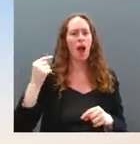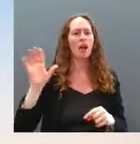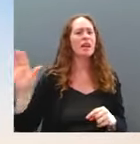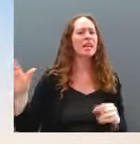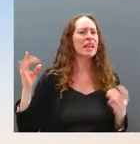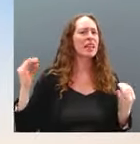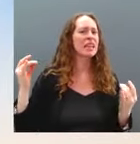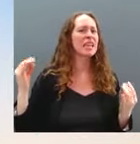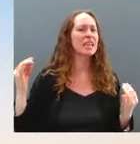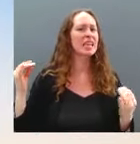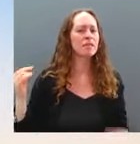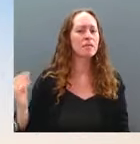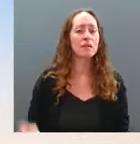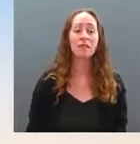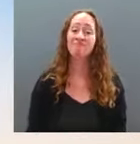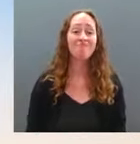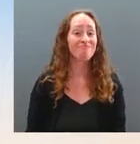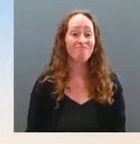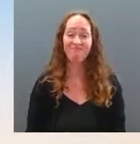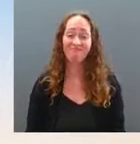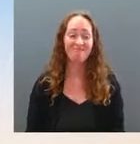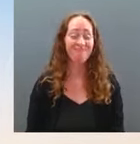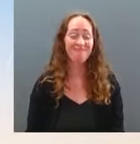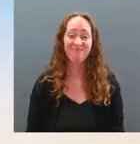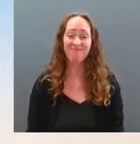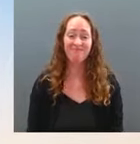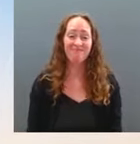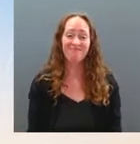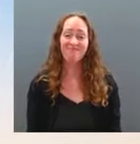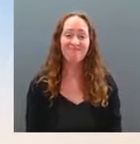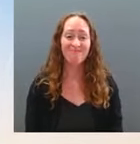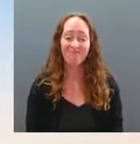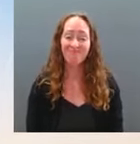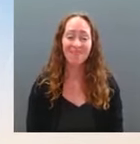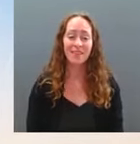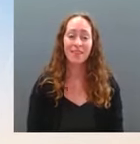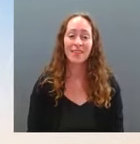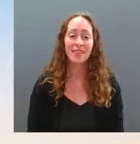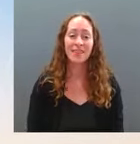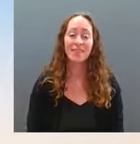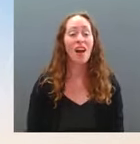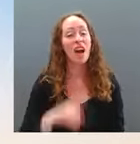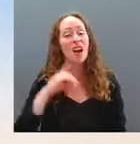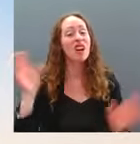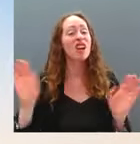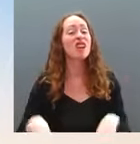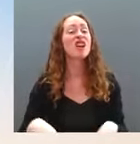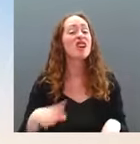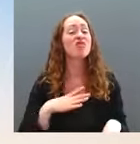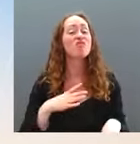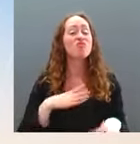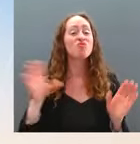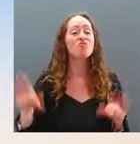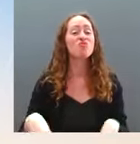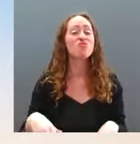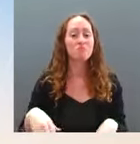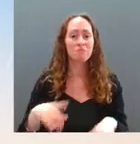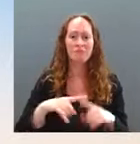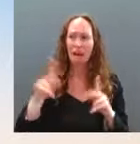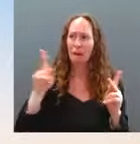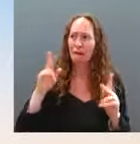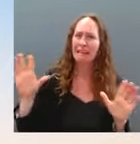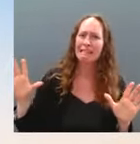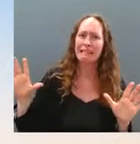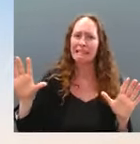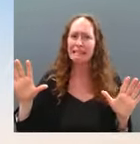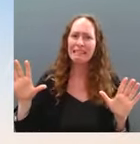Not at all. He's completely nonplussed by the fact that a growing number of people around him are getting COVID? We have anticipated that there would be